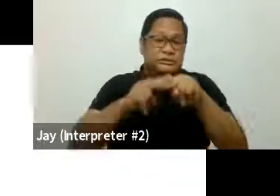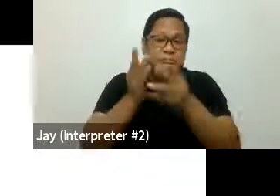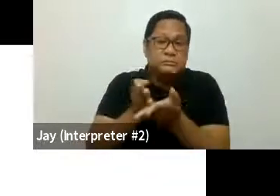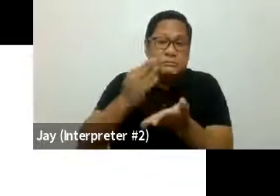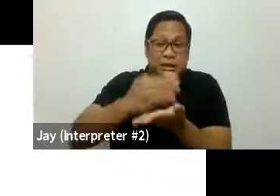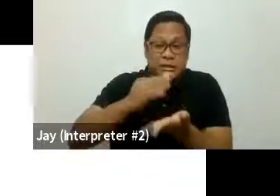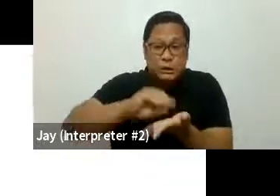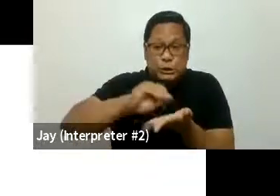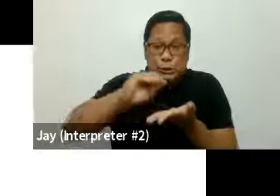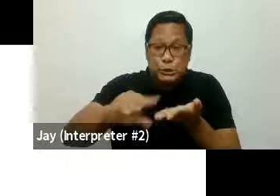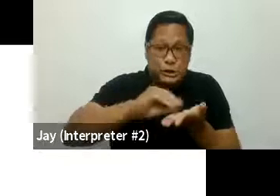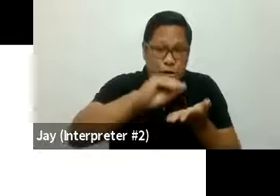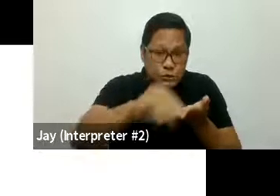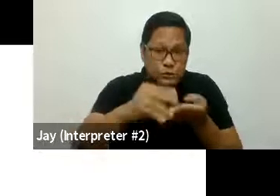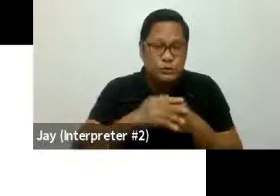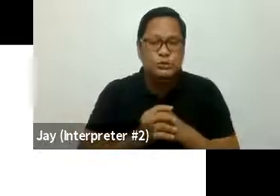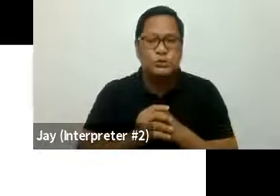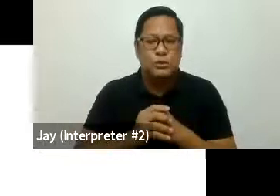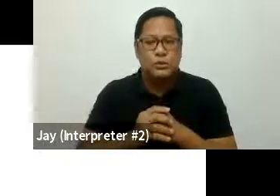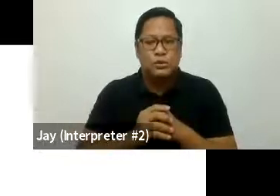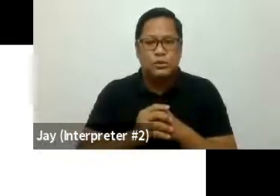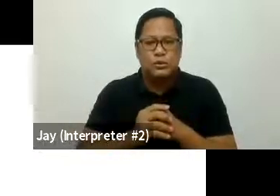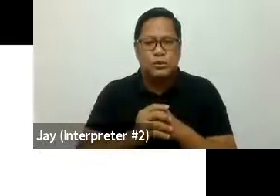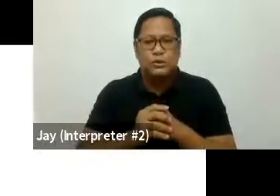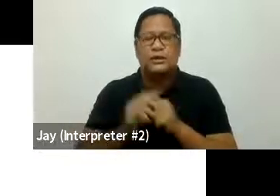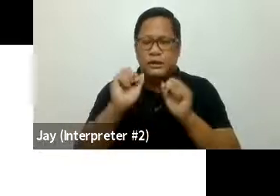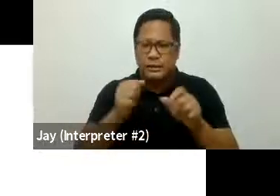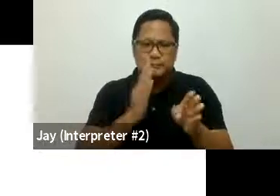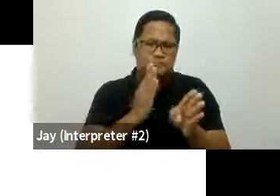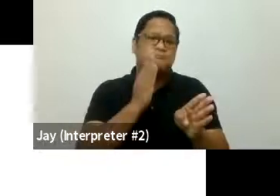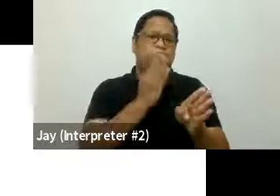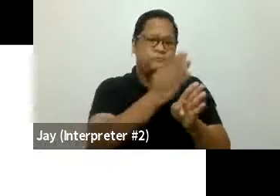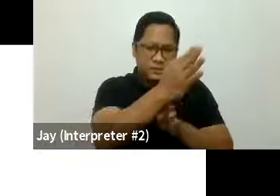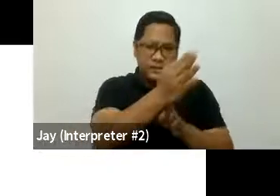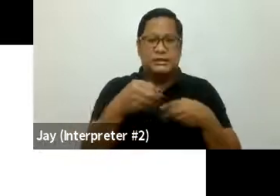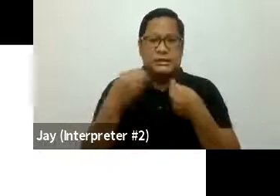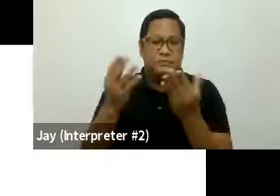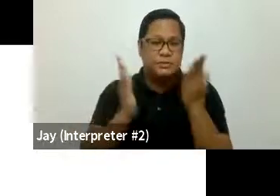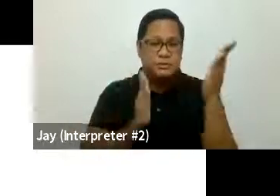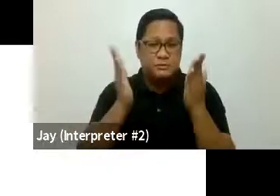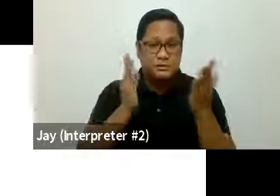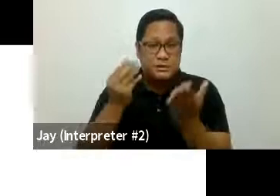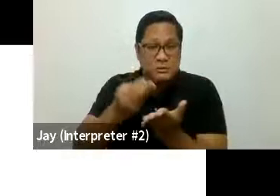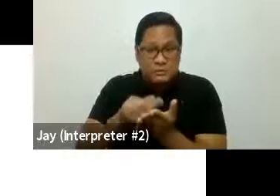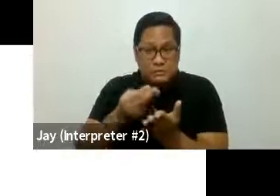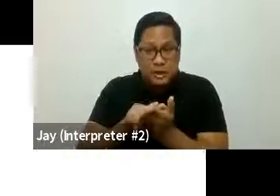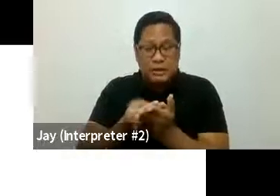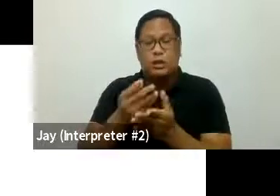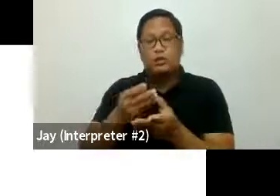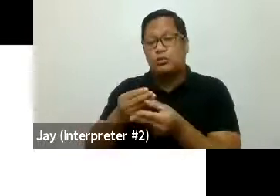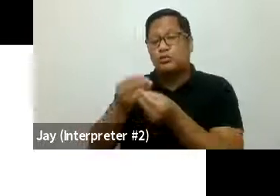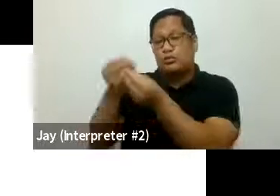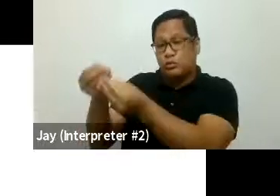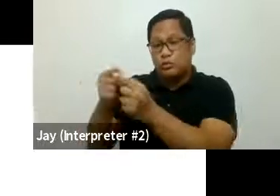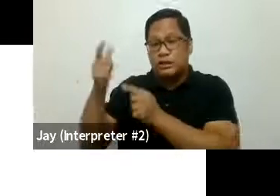allocation or which could directly provide for services, or that money goes into an insurance pool